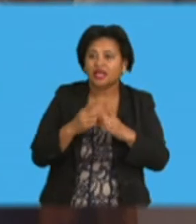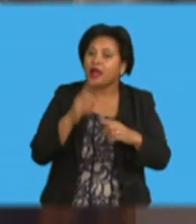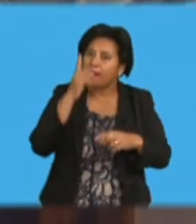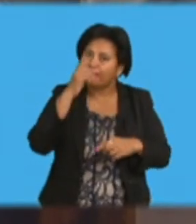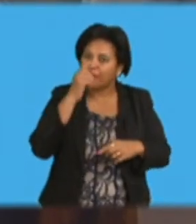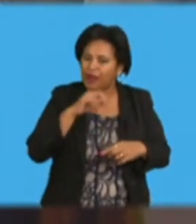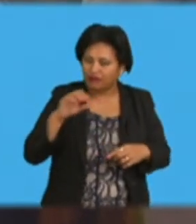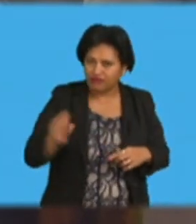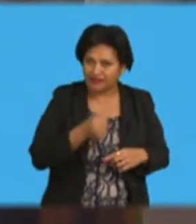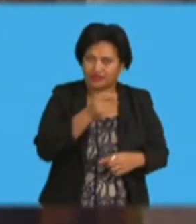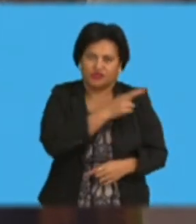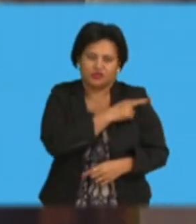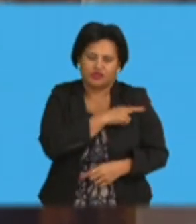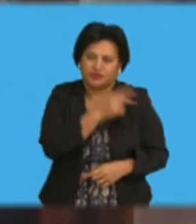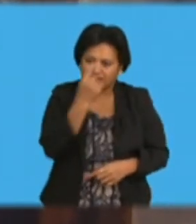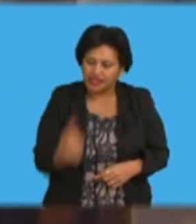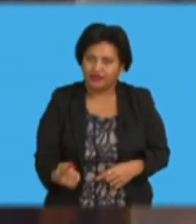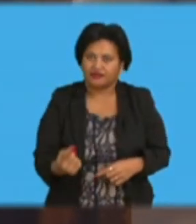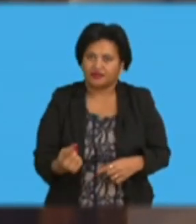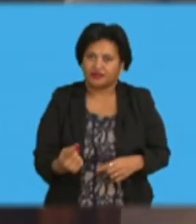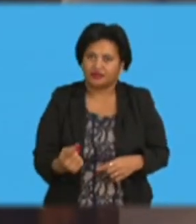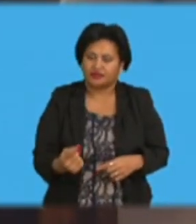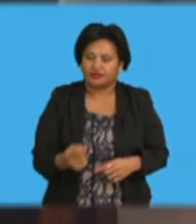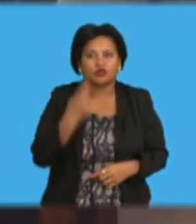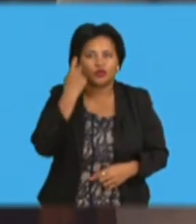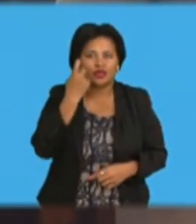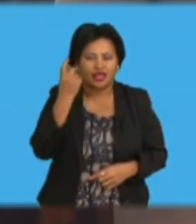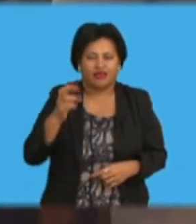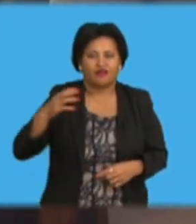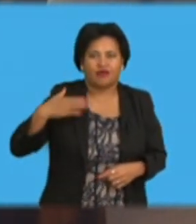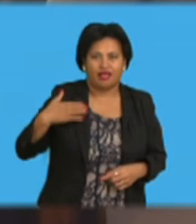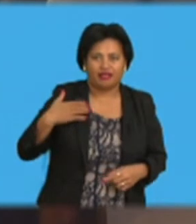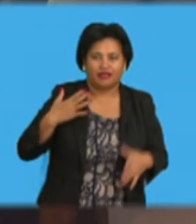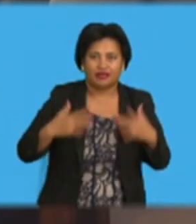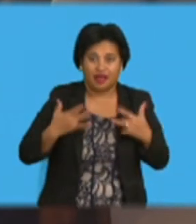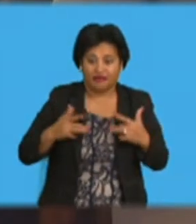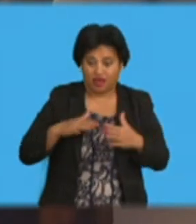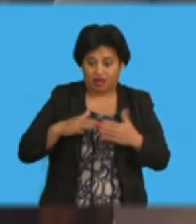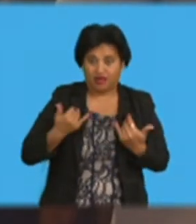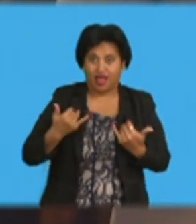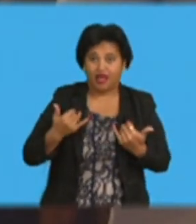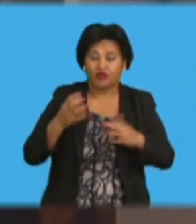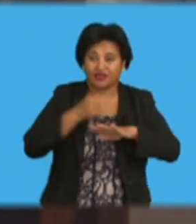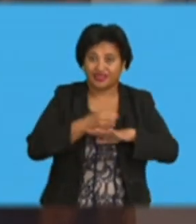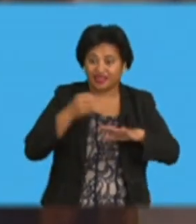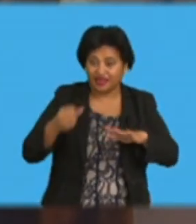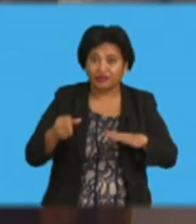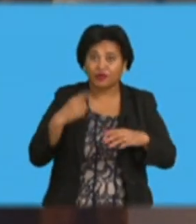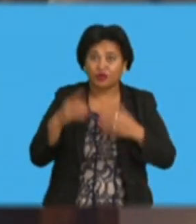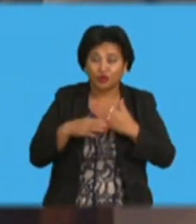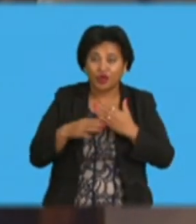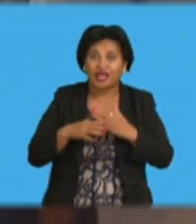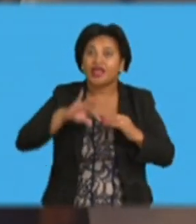lifestyle. In government, Madam Speaker, in most of the government ministries now on Wednesdays, civil servants are encouraged to participate in